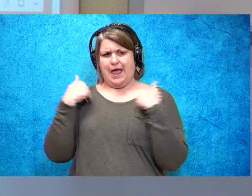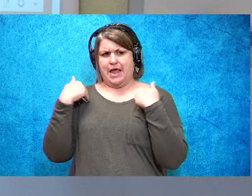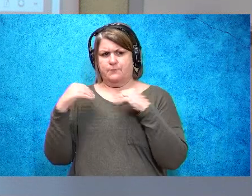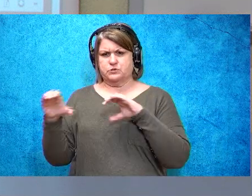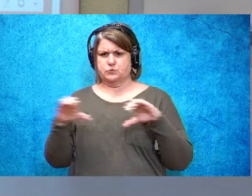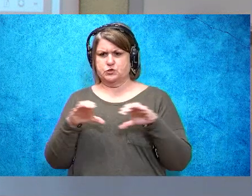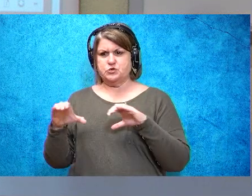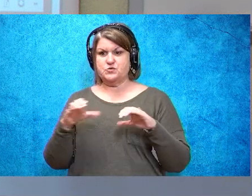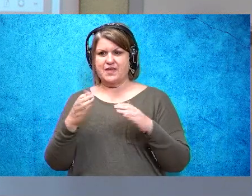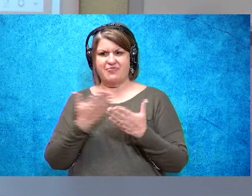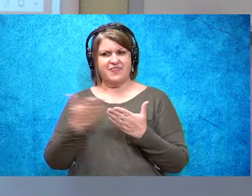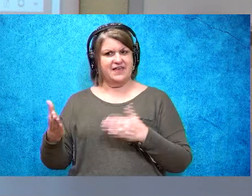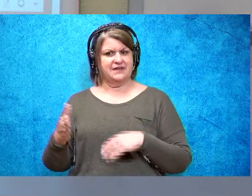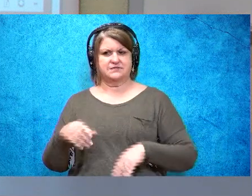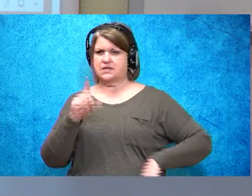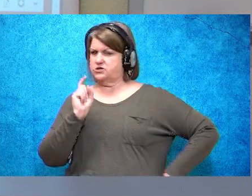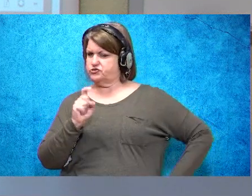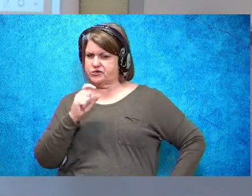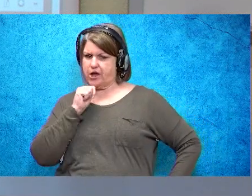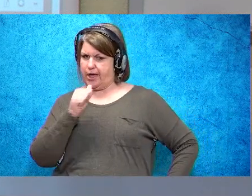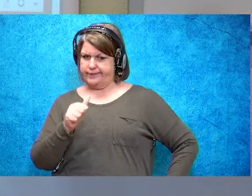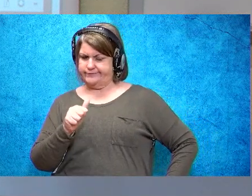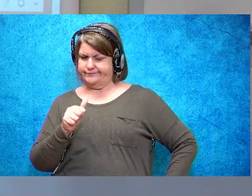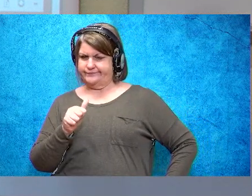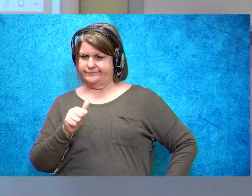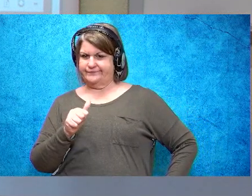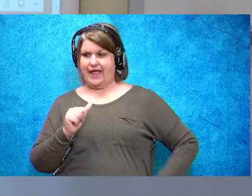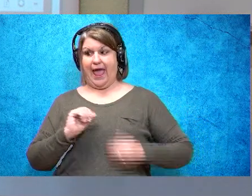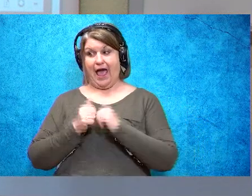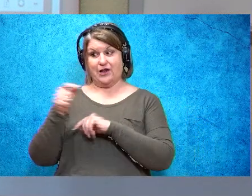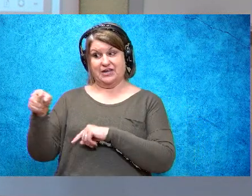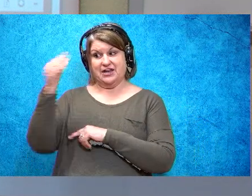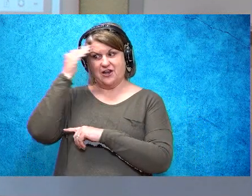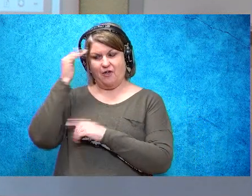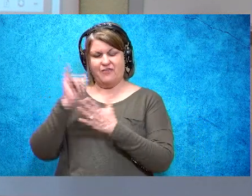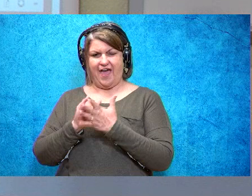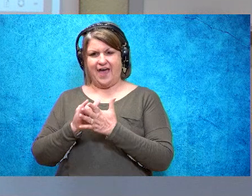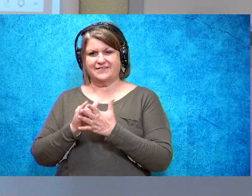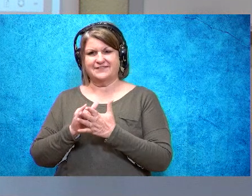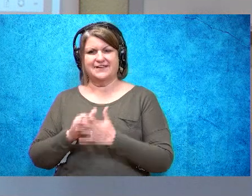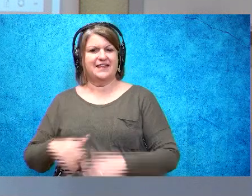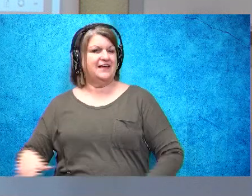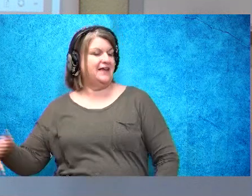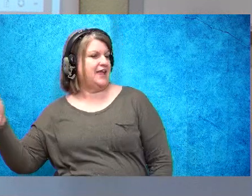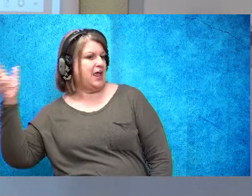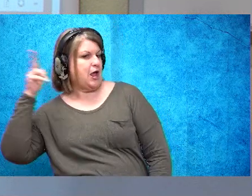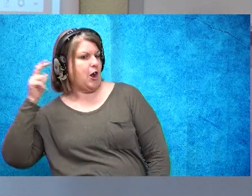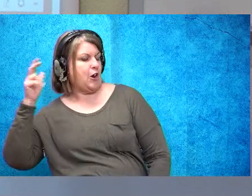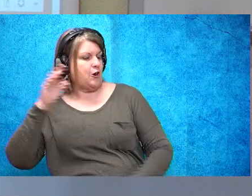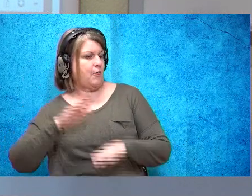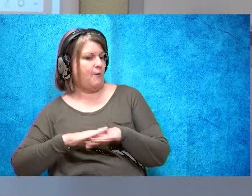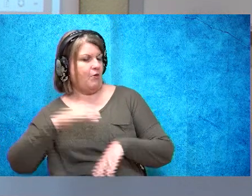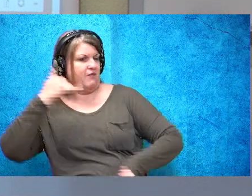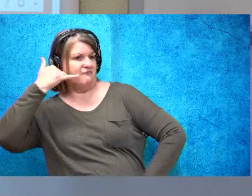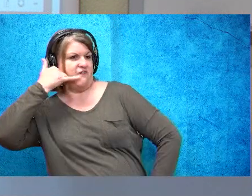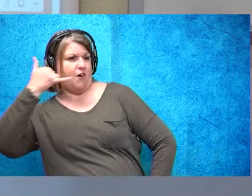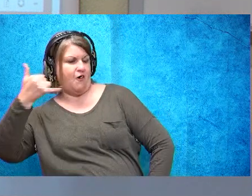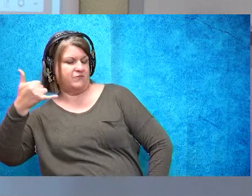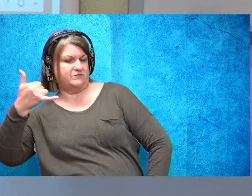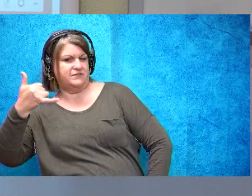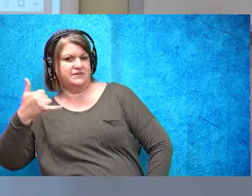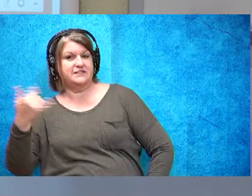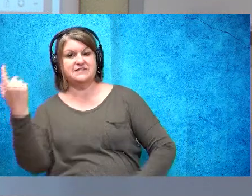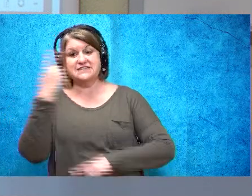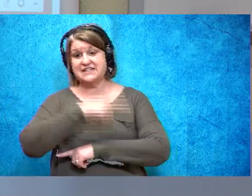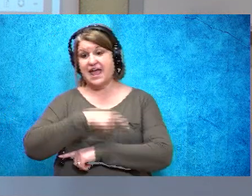doing? How did he know that? That's right, he heard them on the telephone. So today I'm going to read a